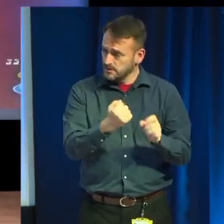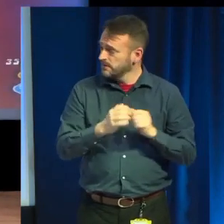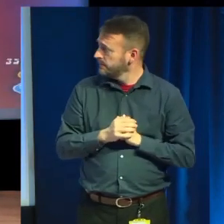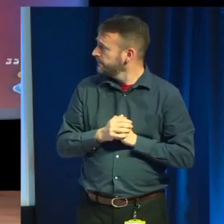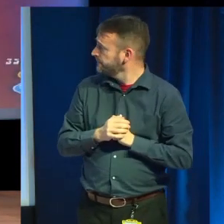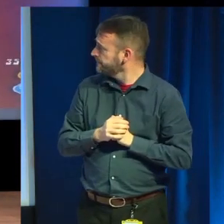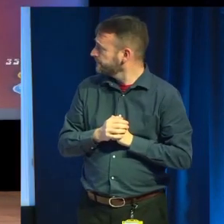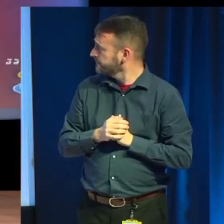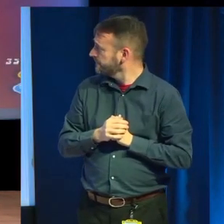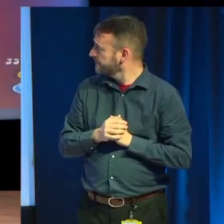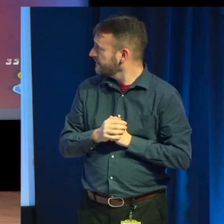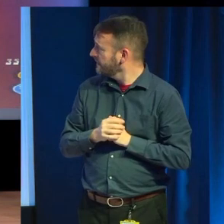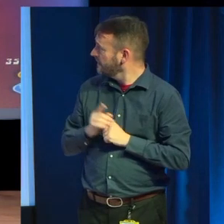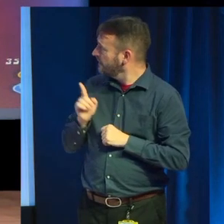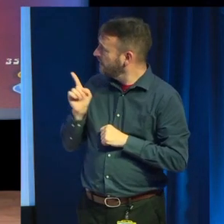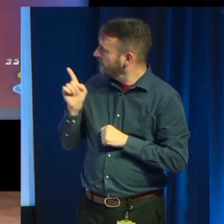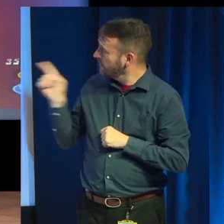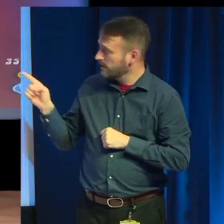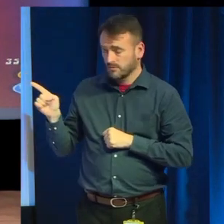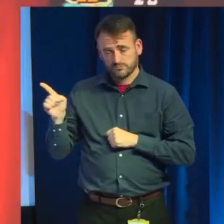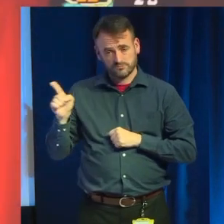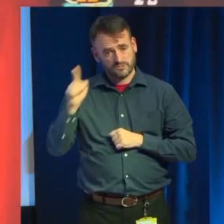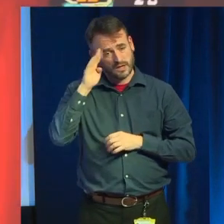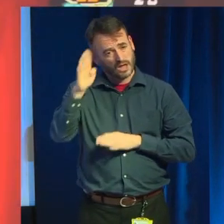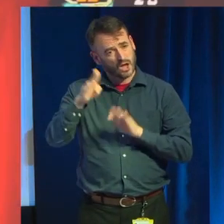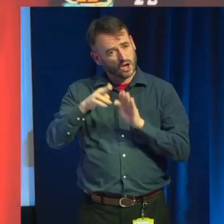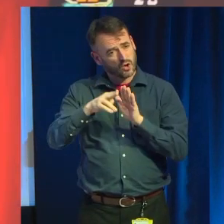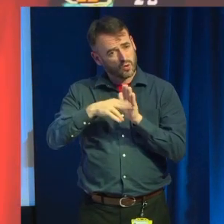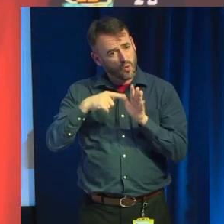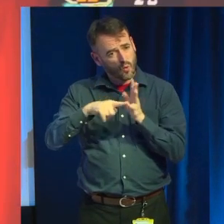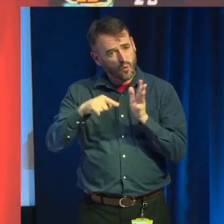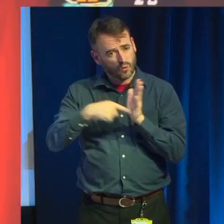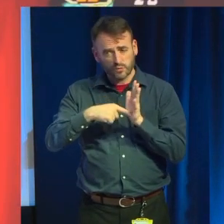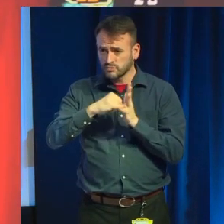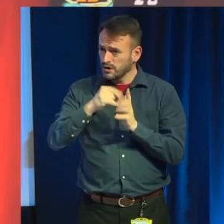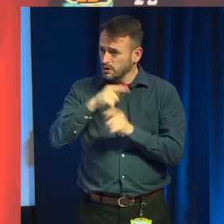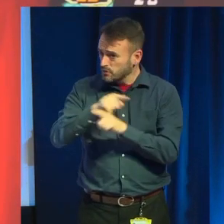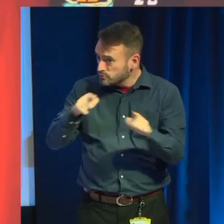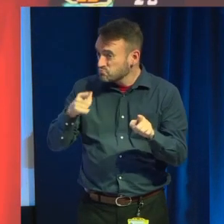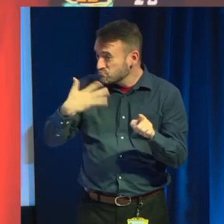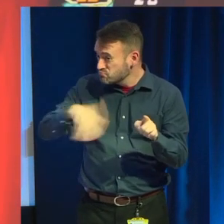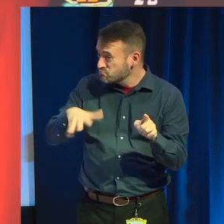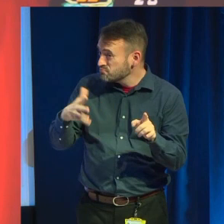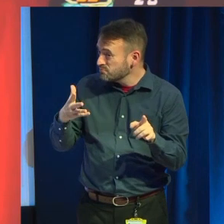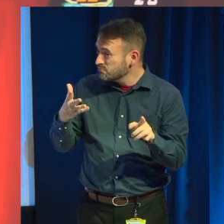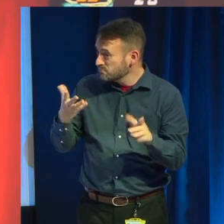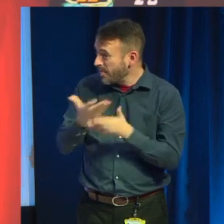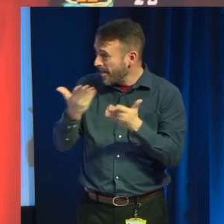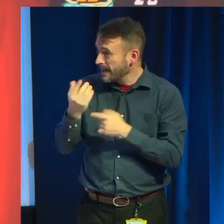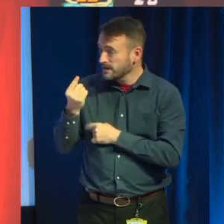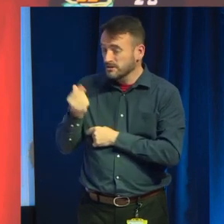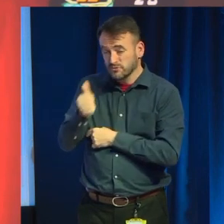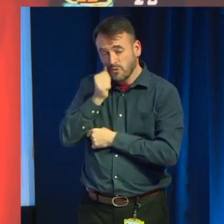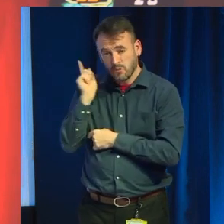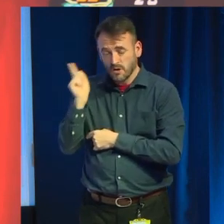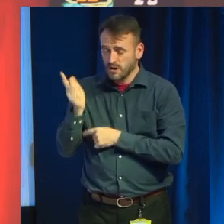the first one would be Psychonauts. I'm sure most of you have played it, know what it is about, but the gist is that this